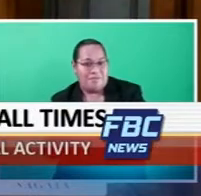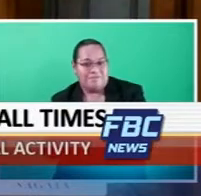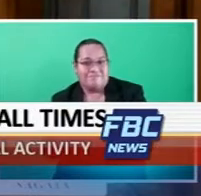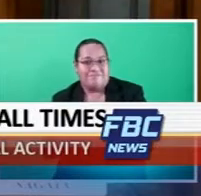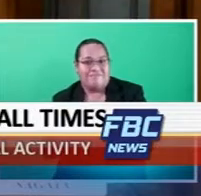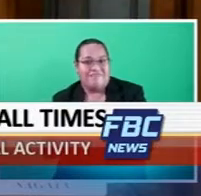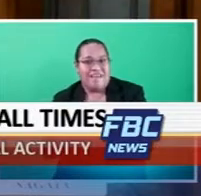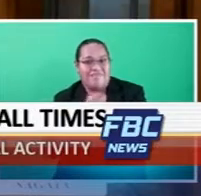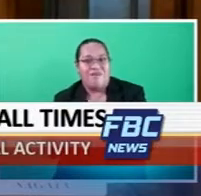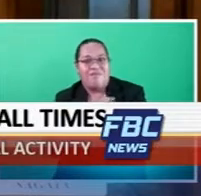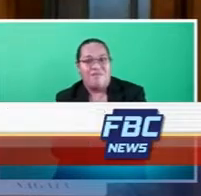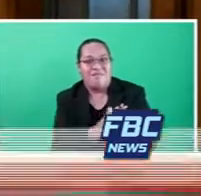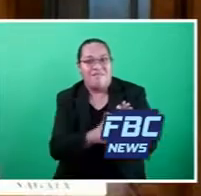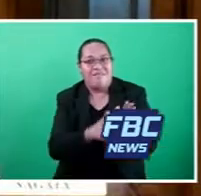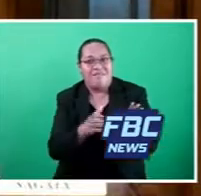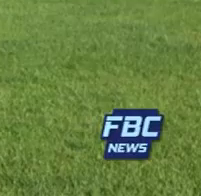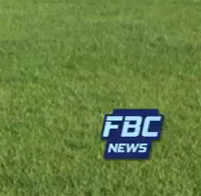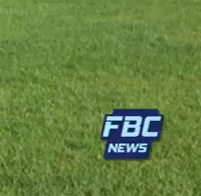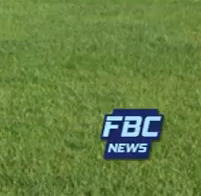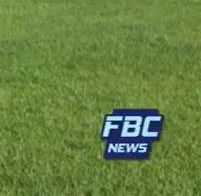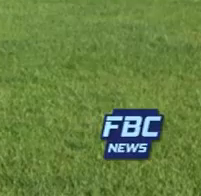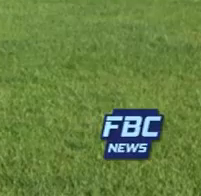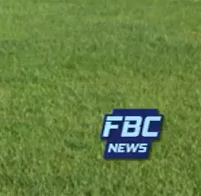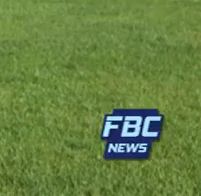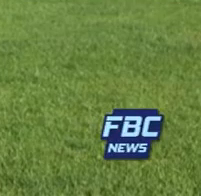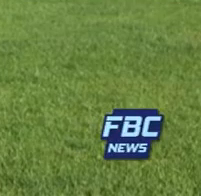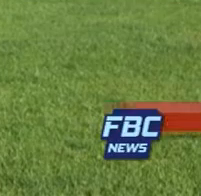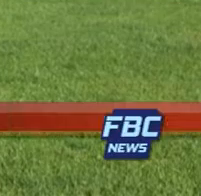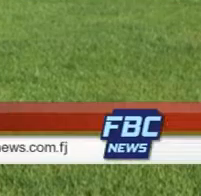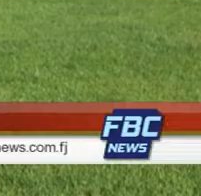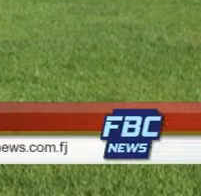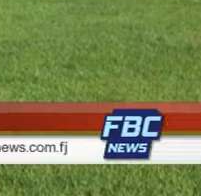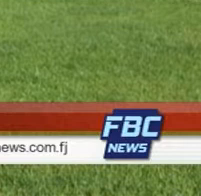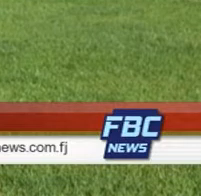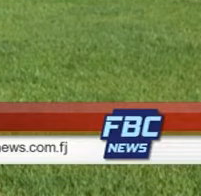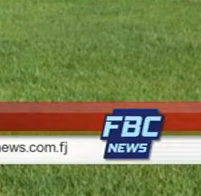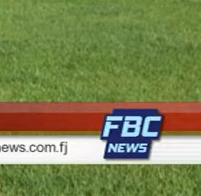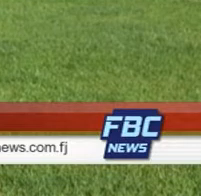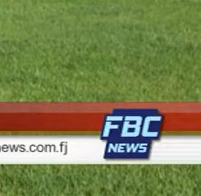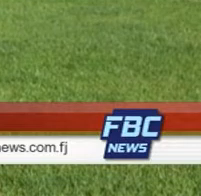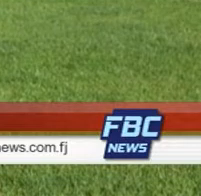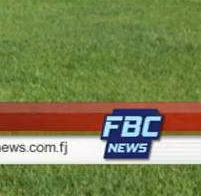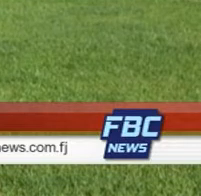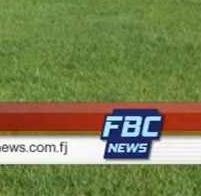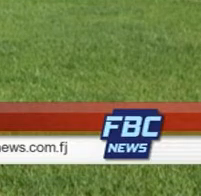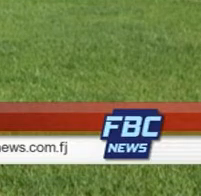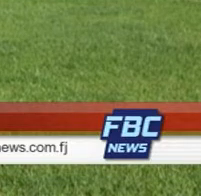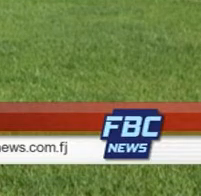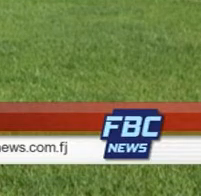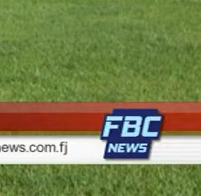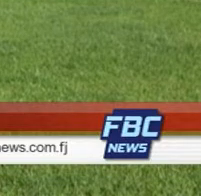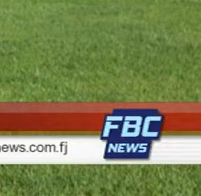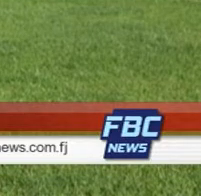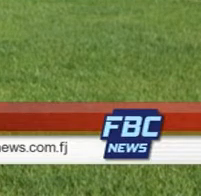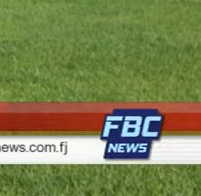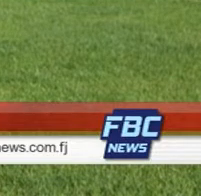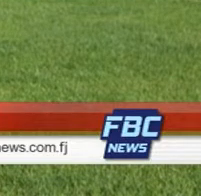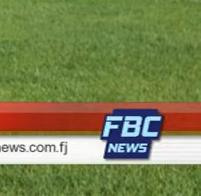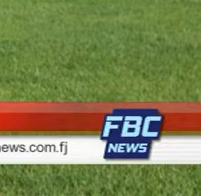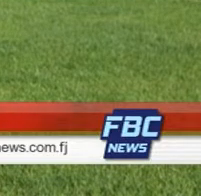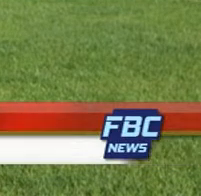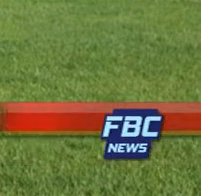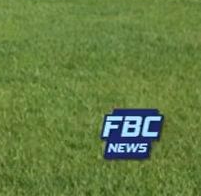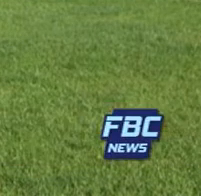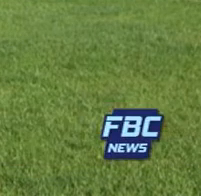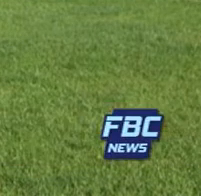of the commission. As a way forward, the government has pledged to support the legal education programs for law